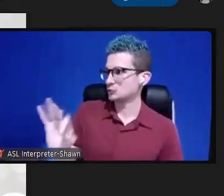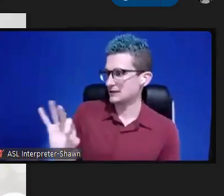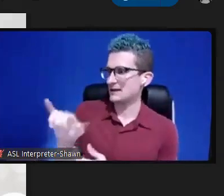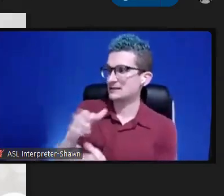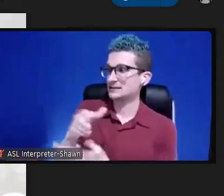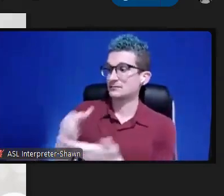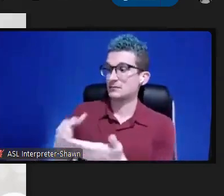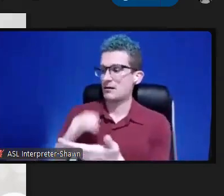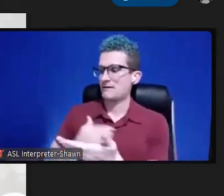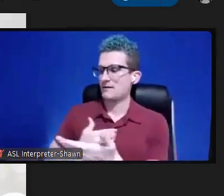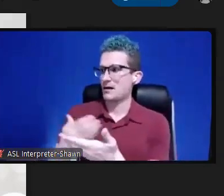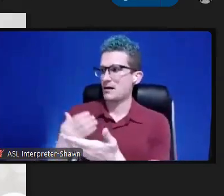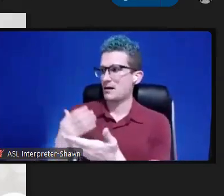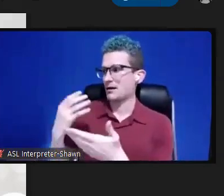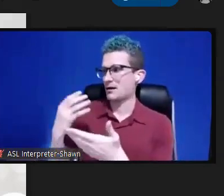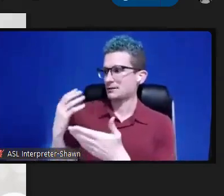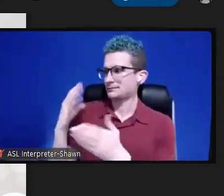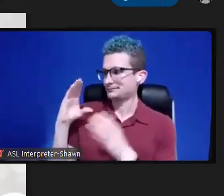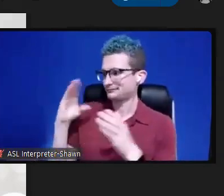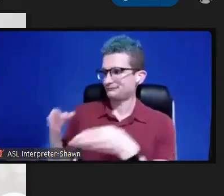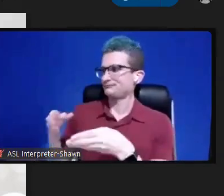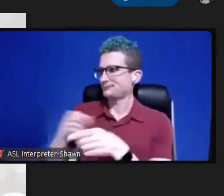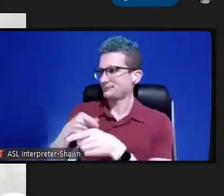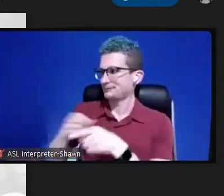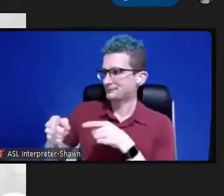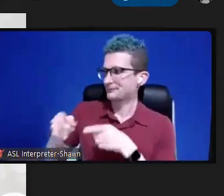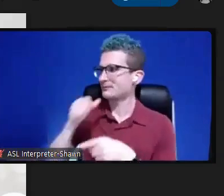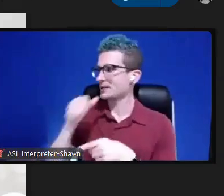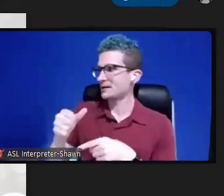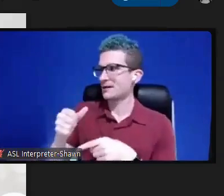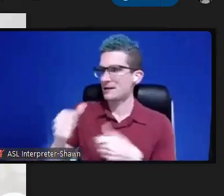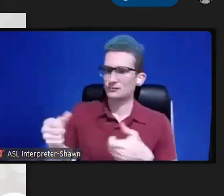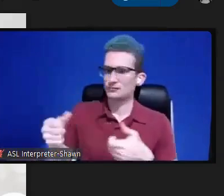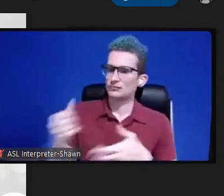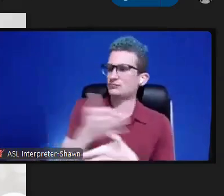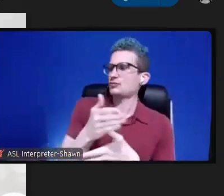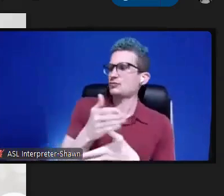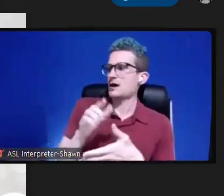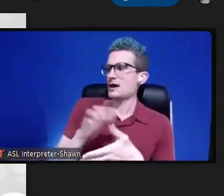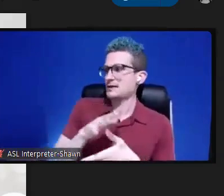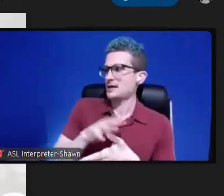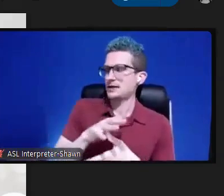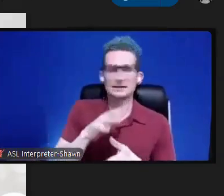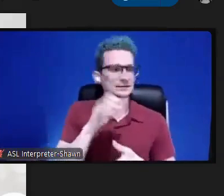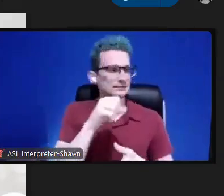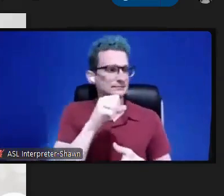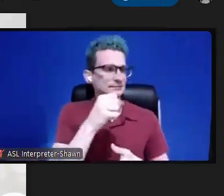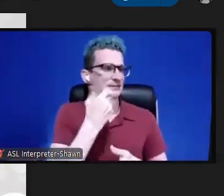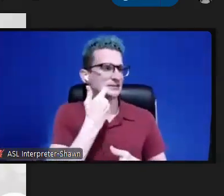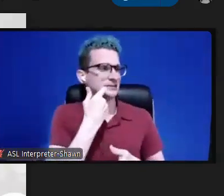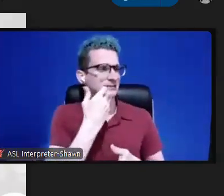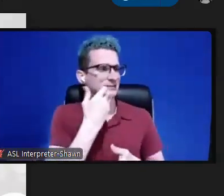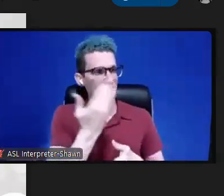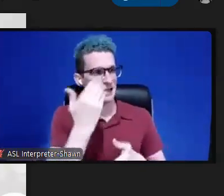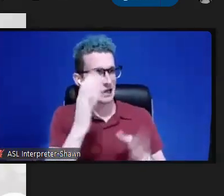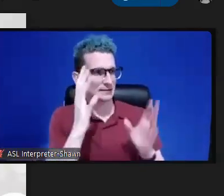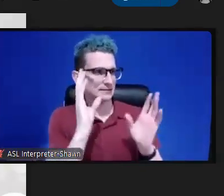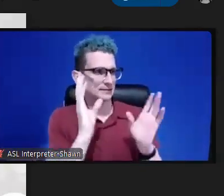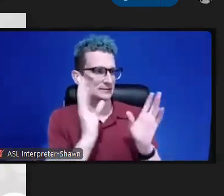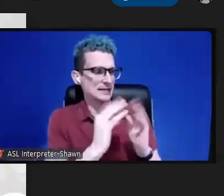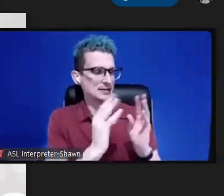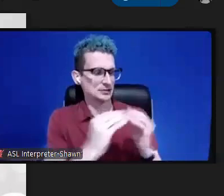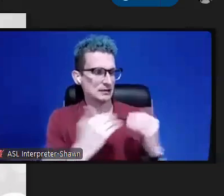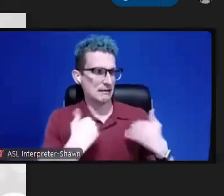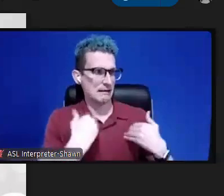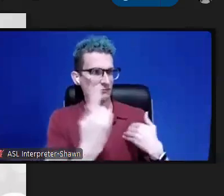focus. Right, exactly. Yeah, we just had a presentation last session on that. And so one of the things we've done to